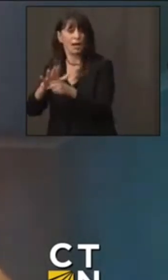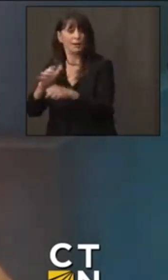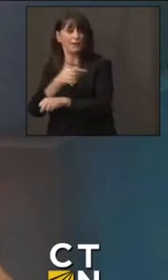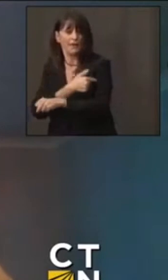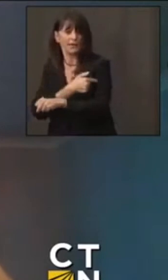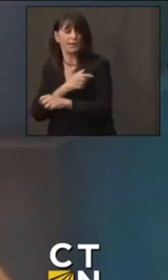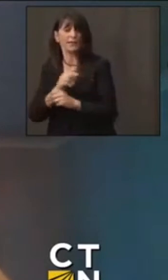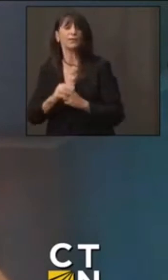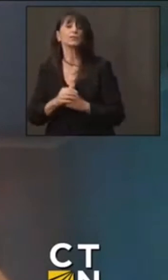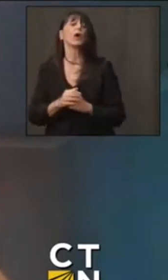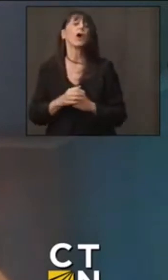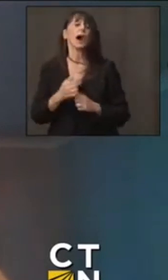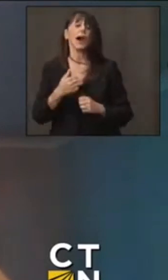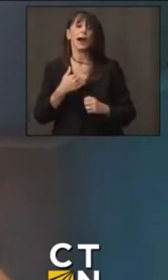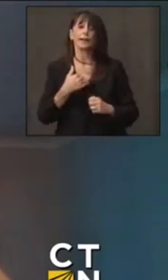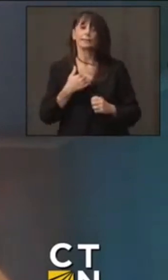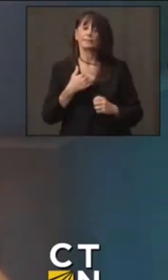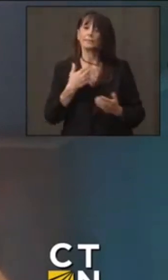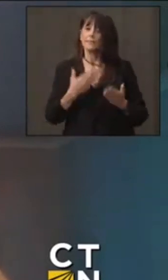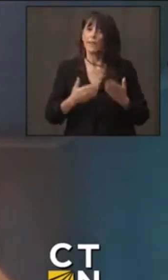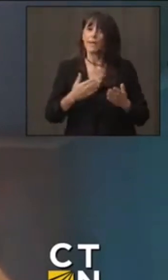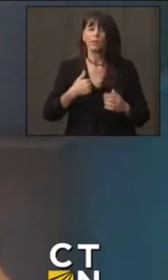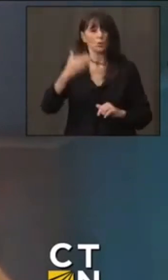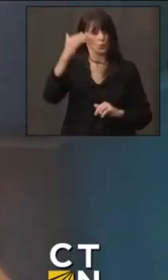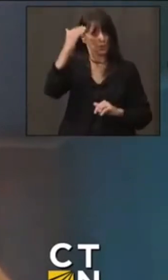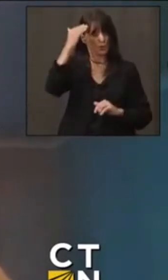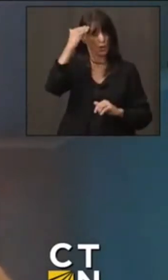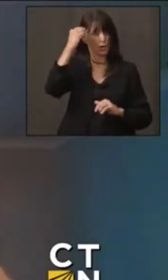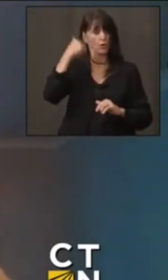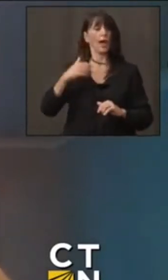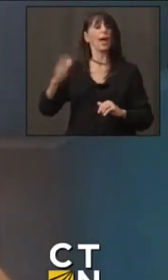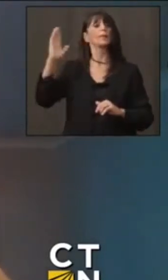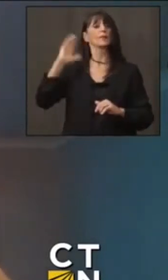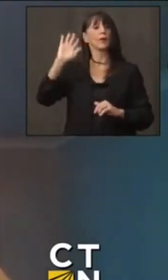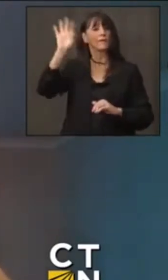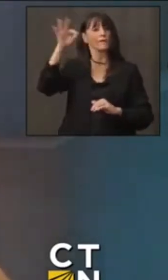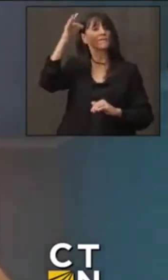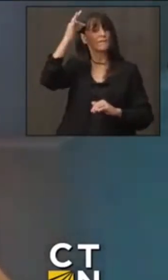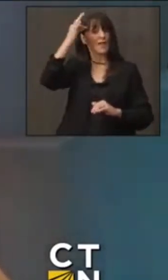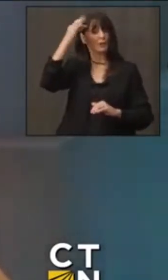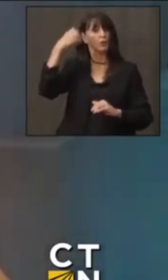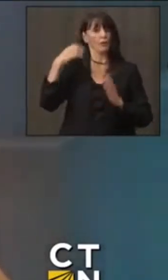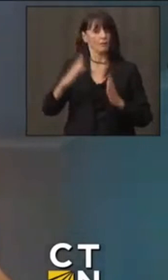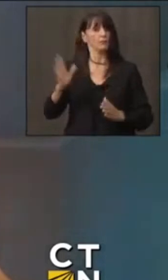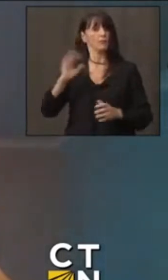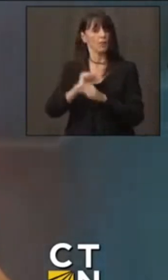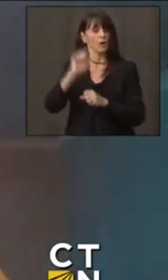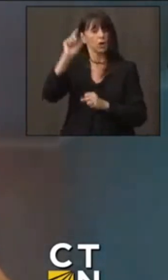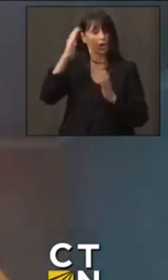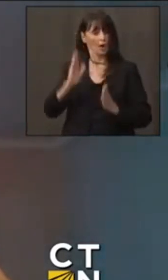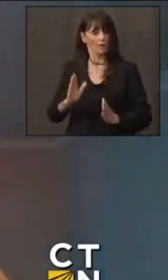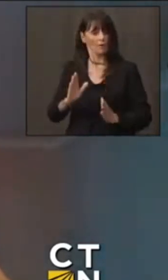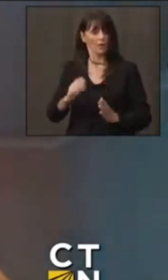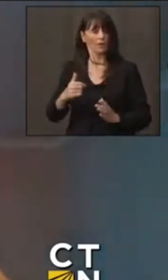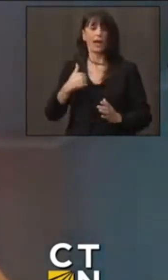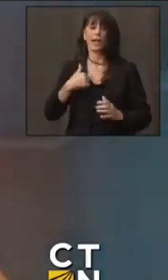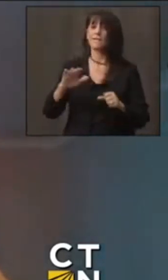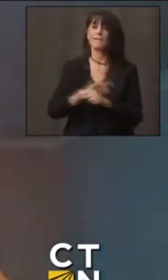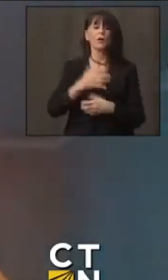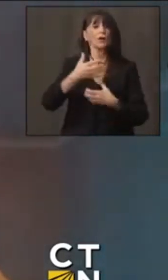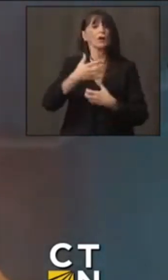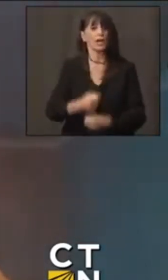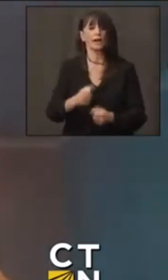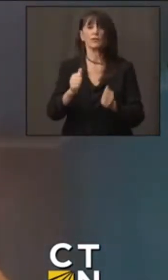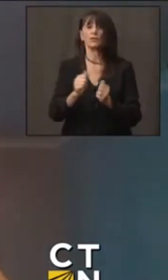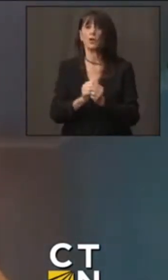governor, and you may know I'm a former career federal official myself. I have a lot of confidence in the career